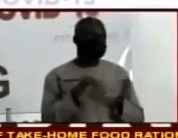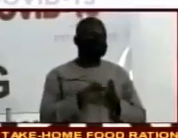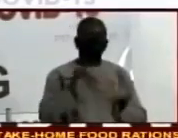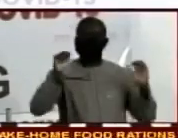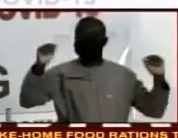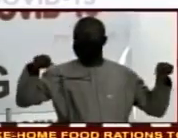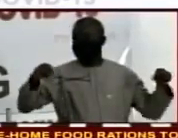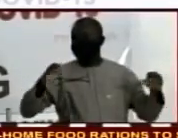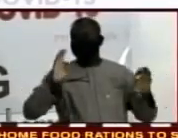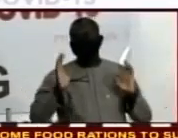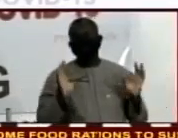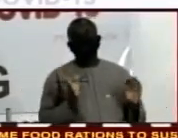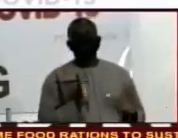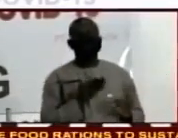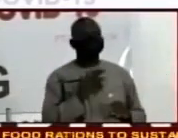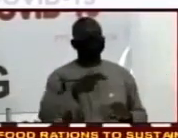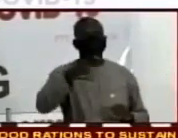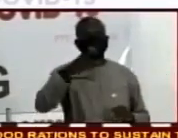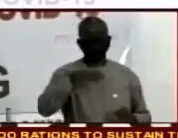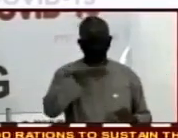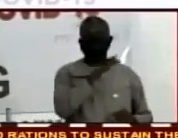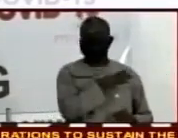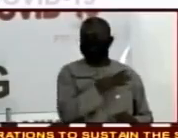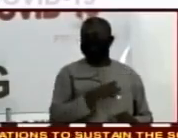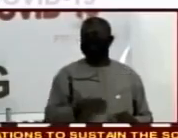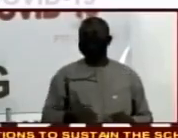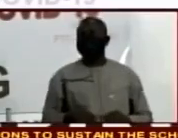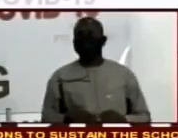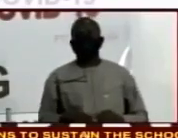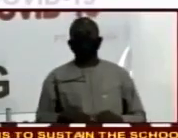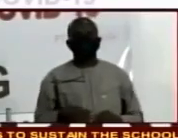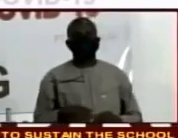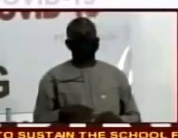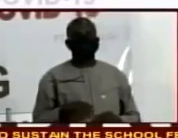if our High Commission were